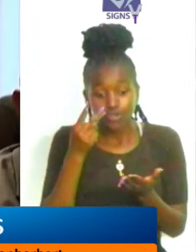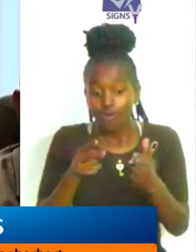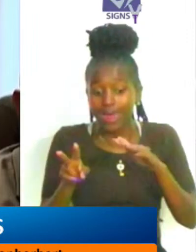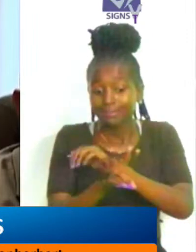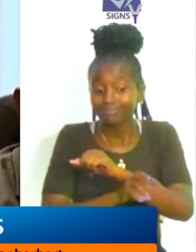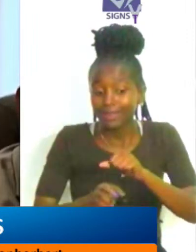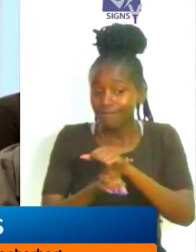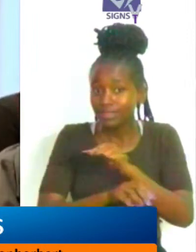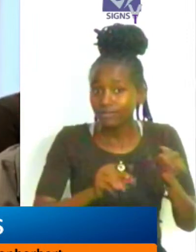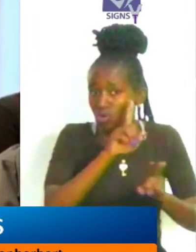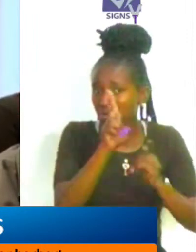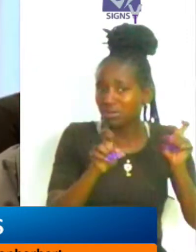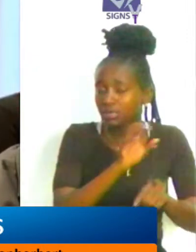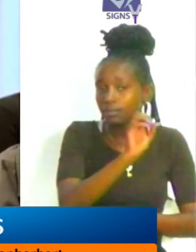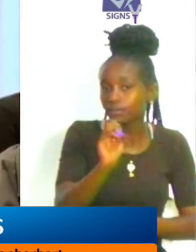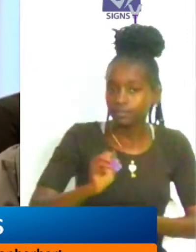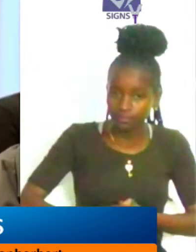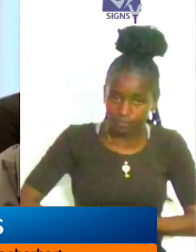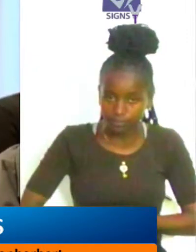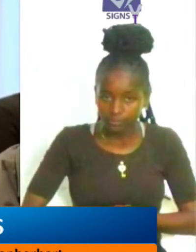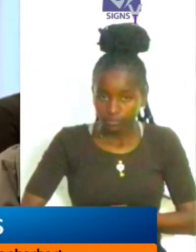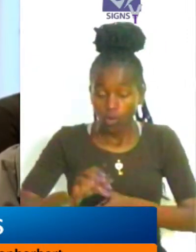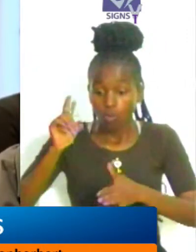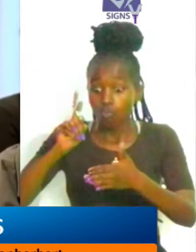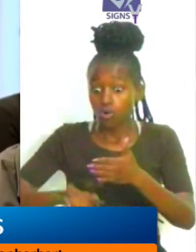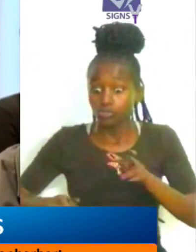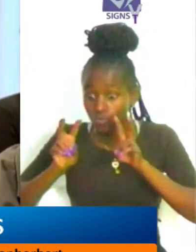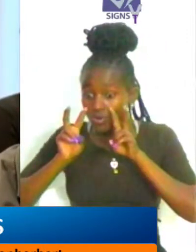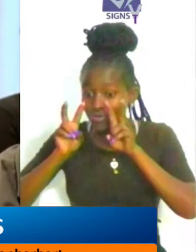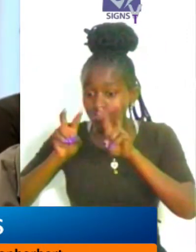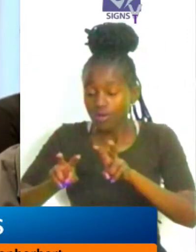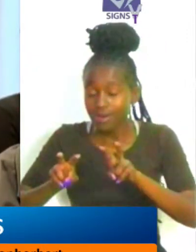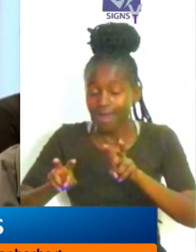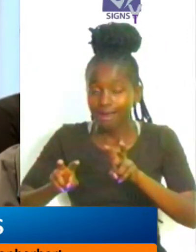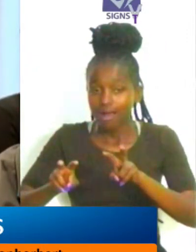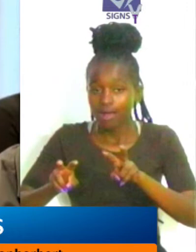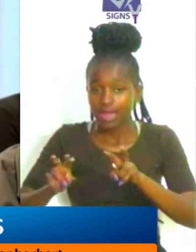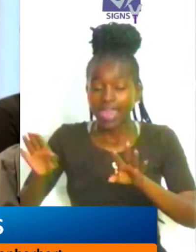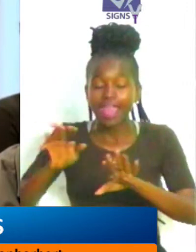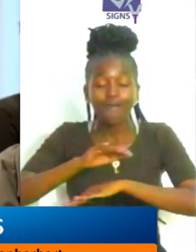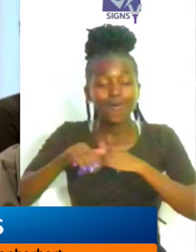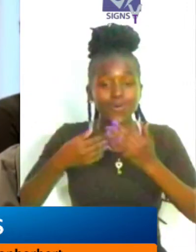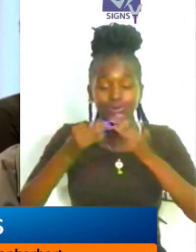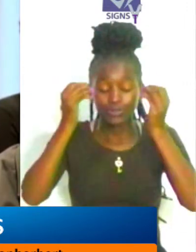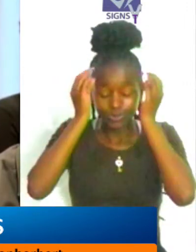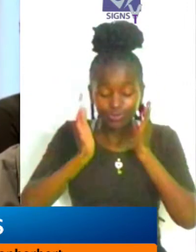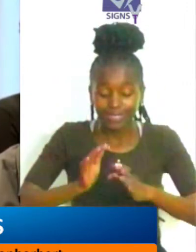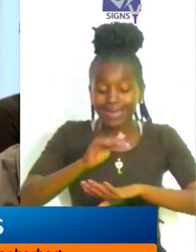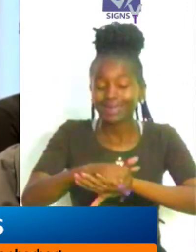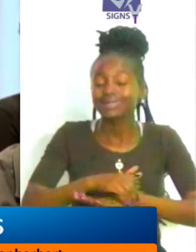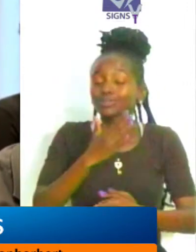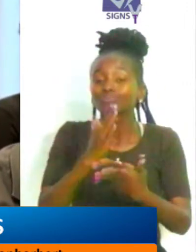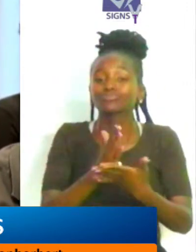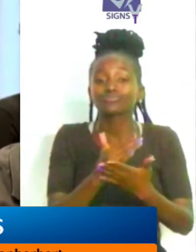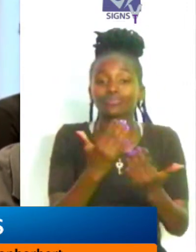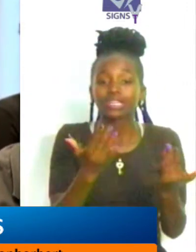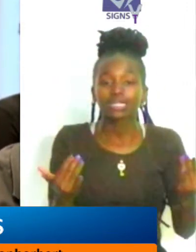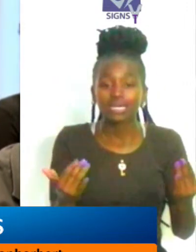students record was the real grades. And that information being